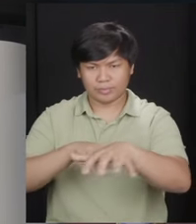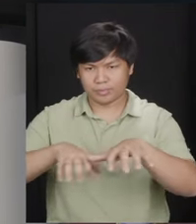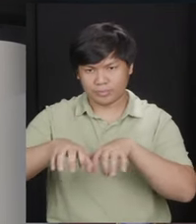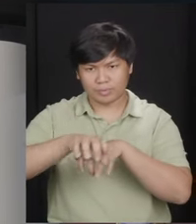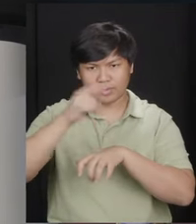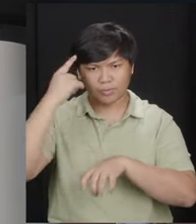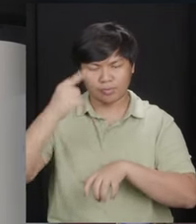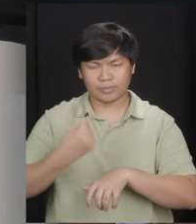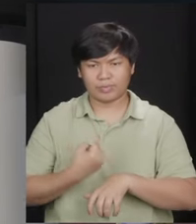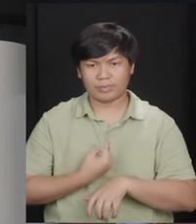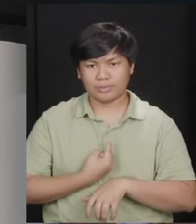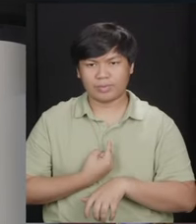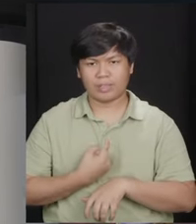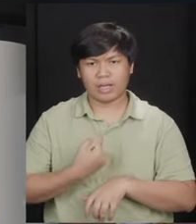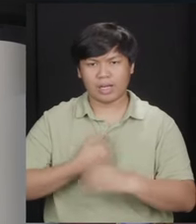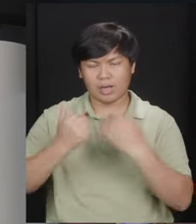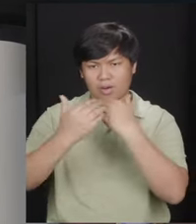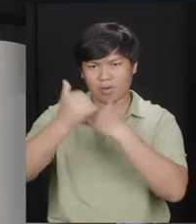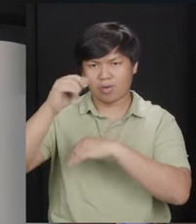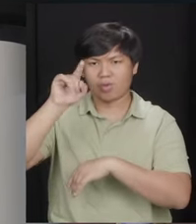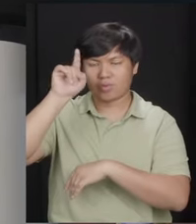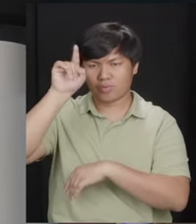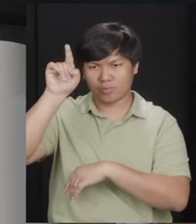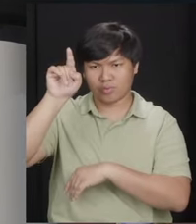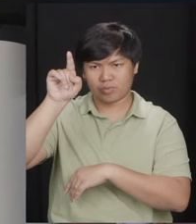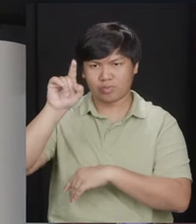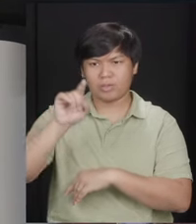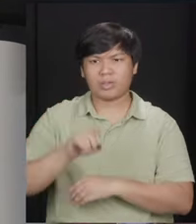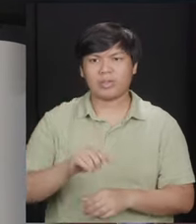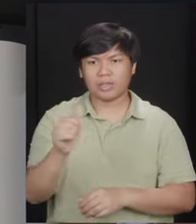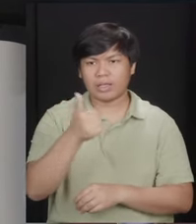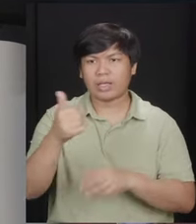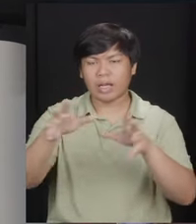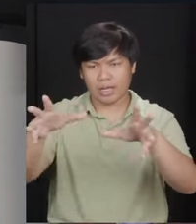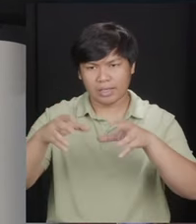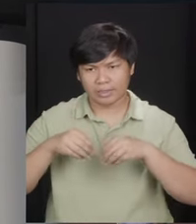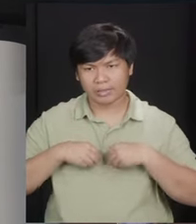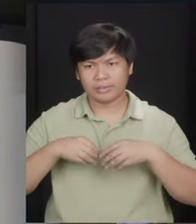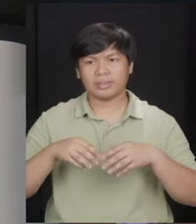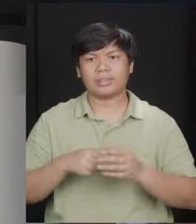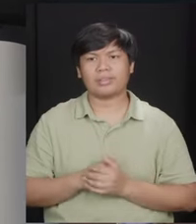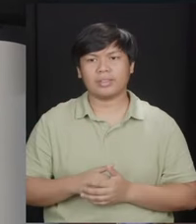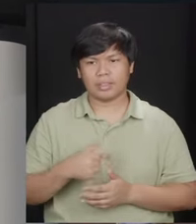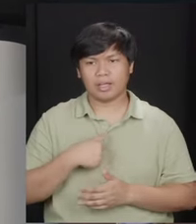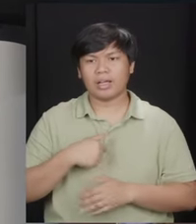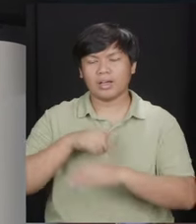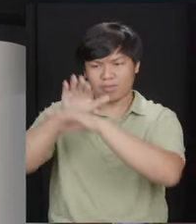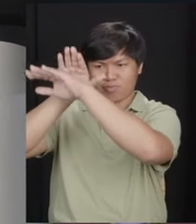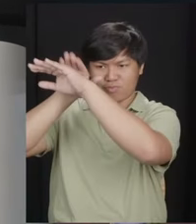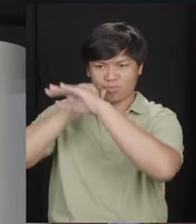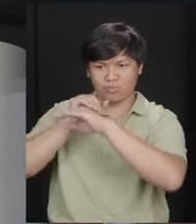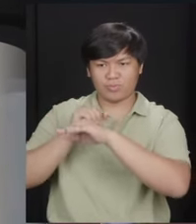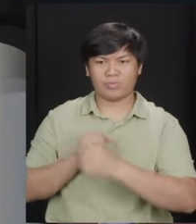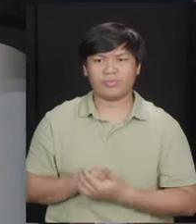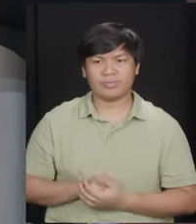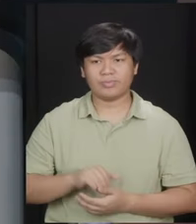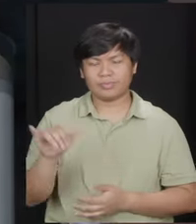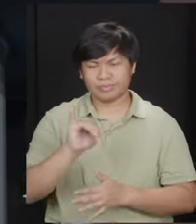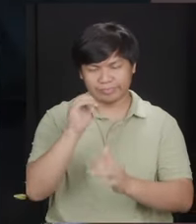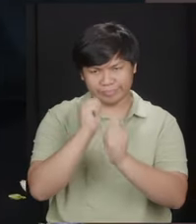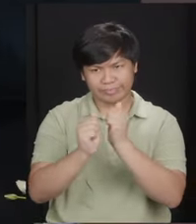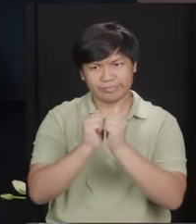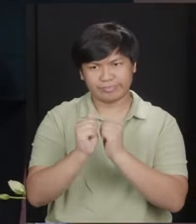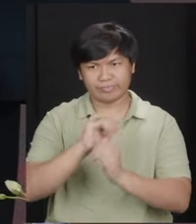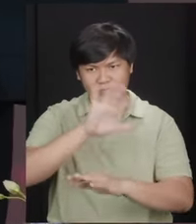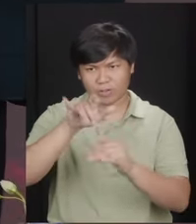substitute. And I call upon you." Some of you use the term receive, accept. I prefer the word call. They mean the same thing. They all